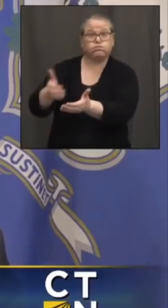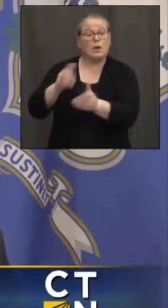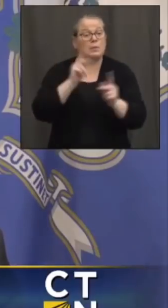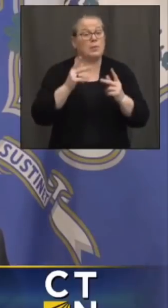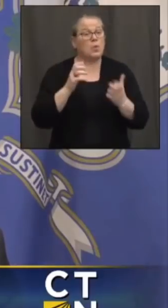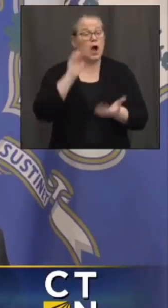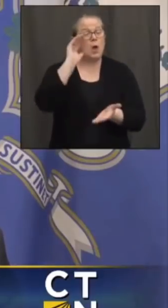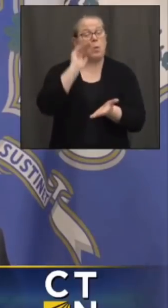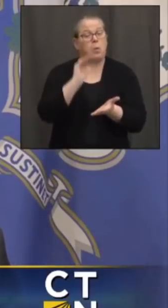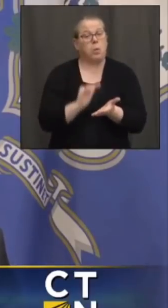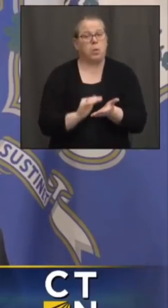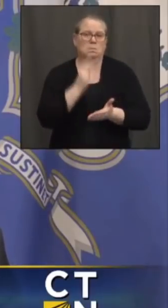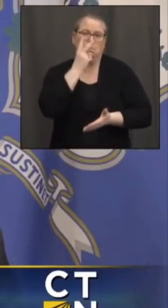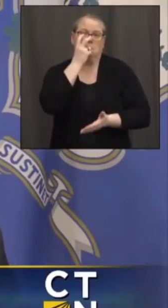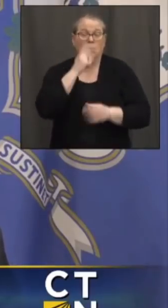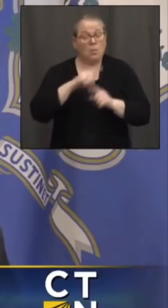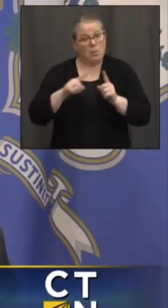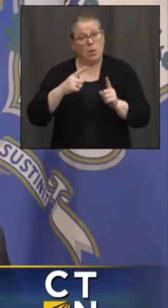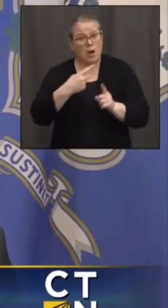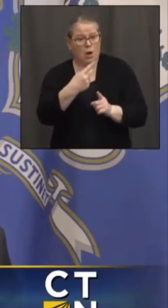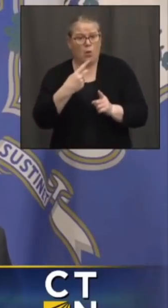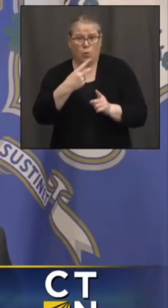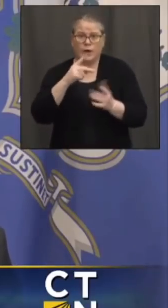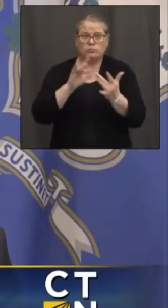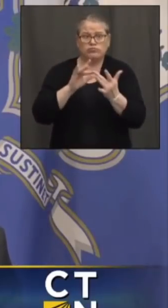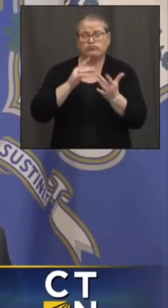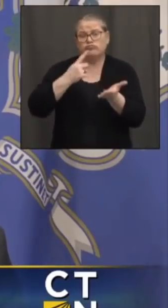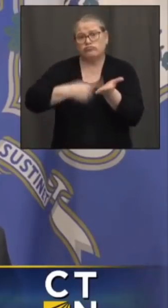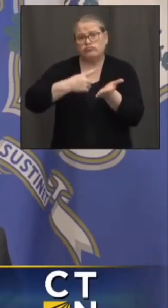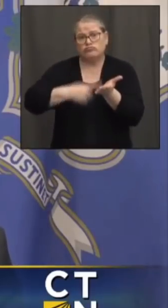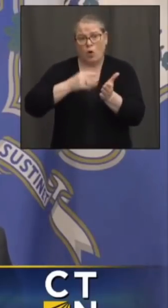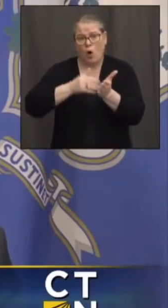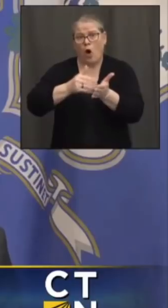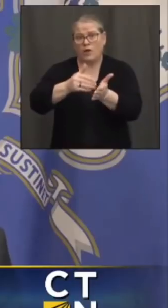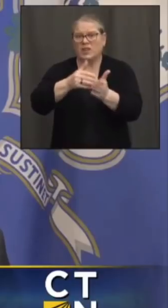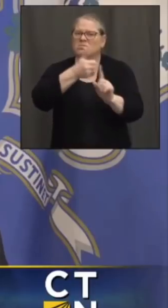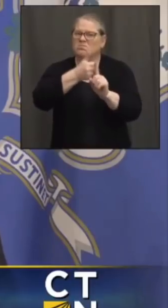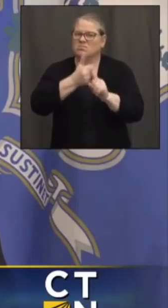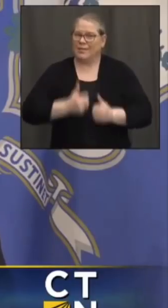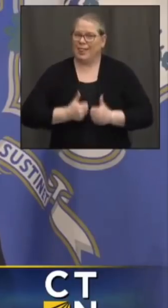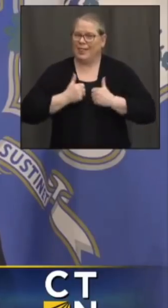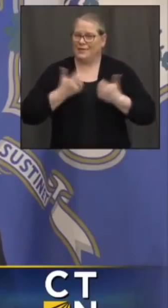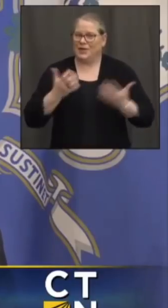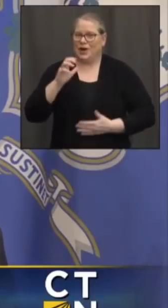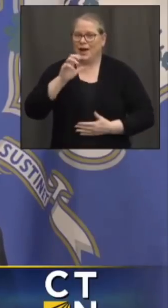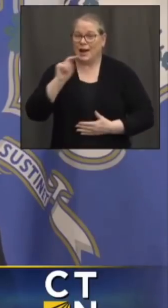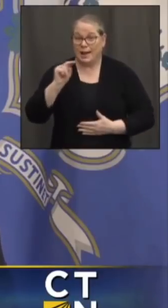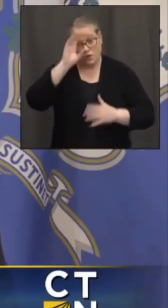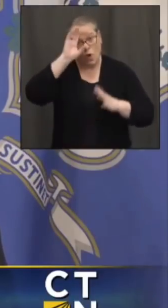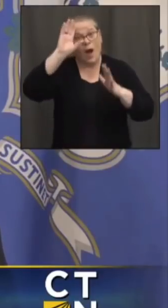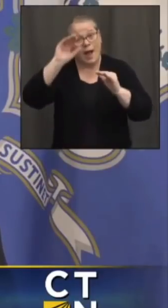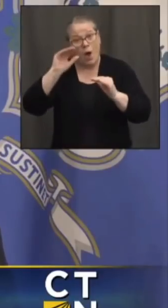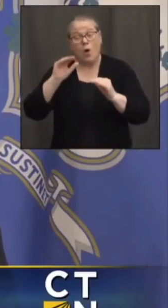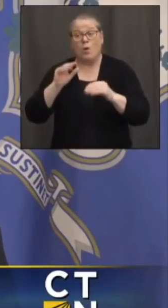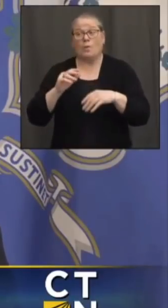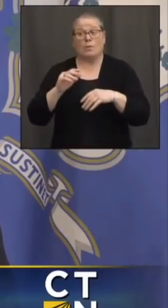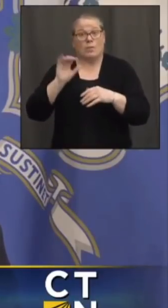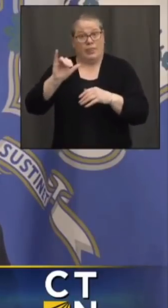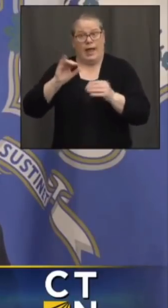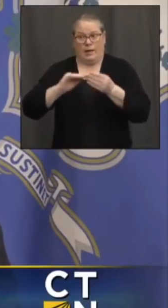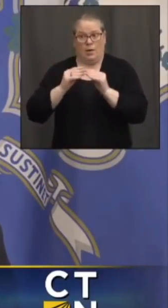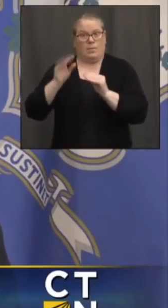amount. He is a Connecticut resident, and I'd like to think that we get that supply of vaccines ramped up as quickly as he thinks we